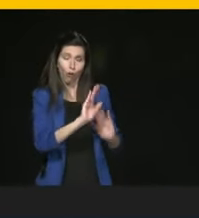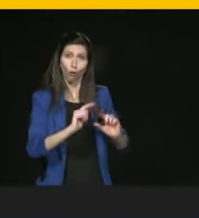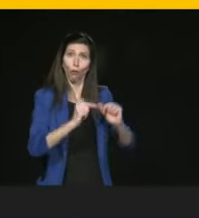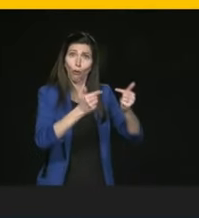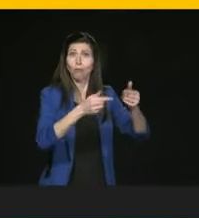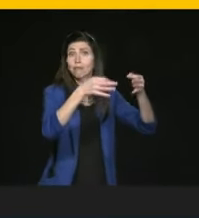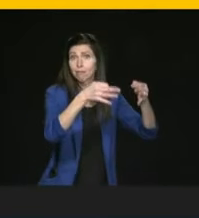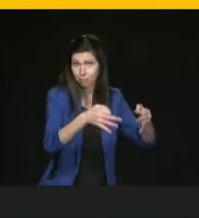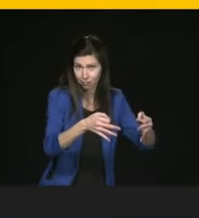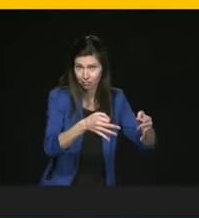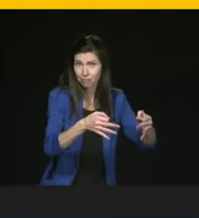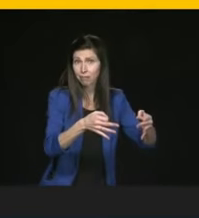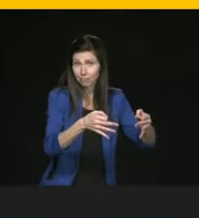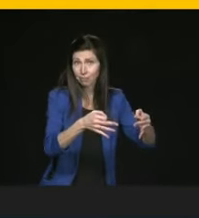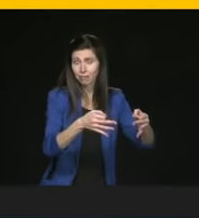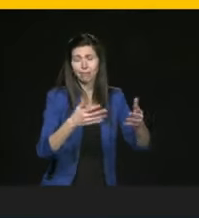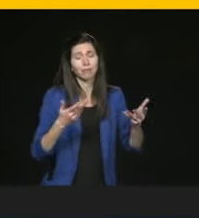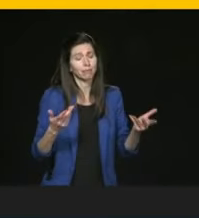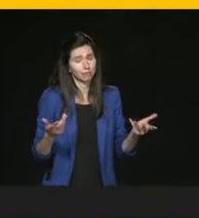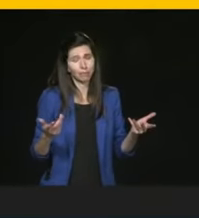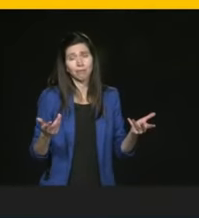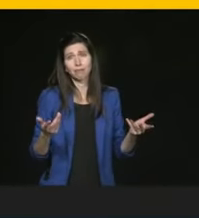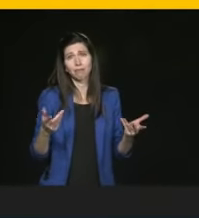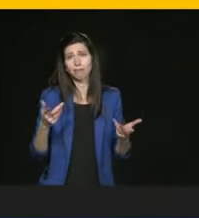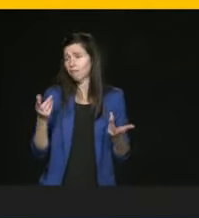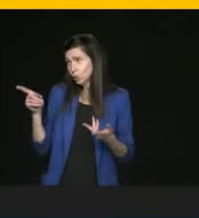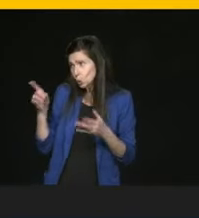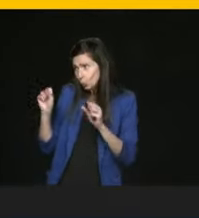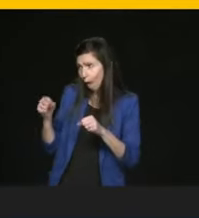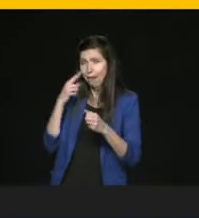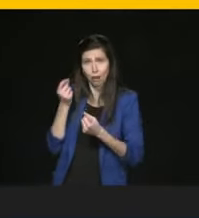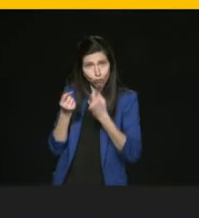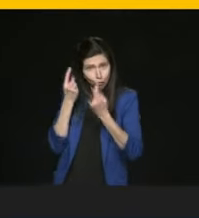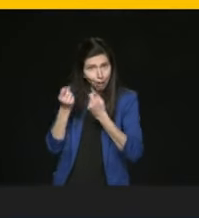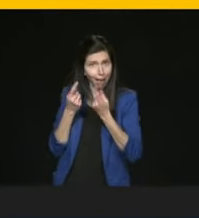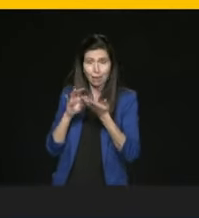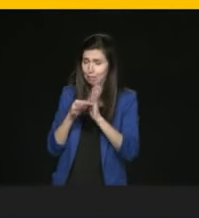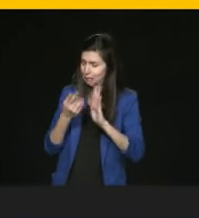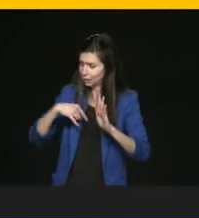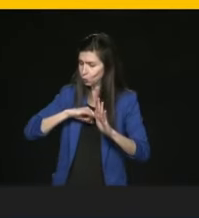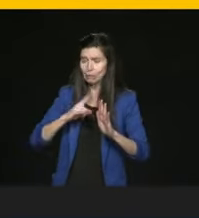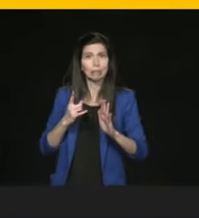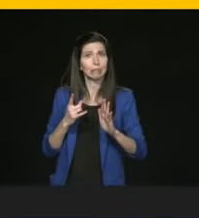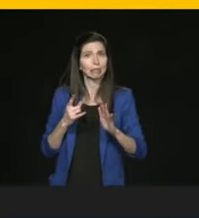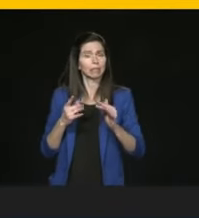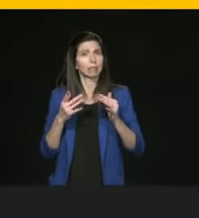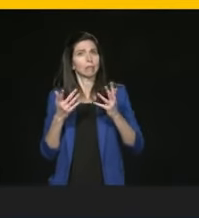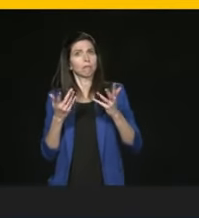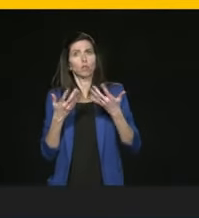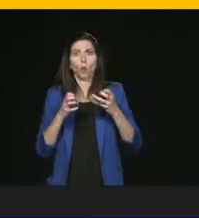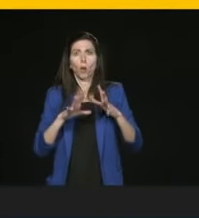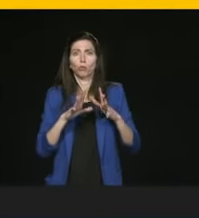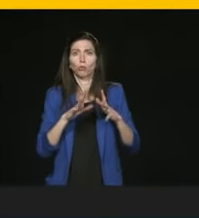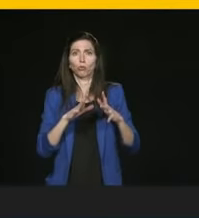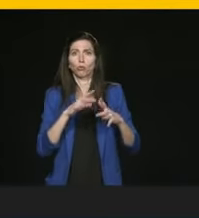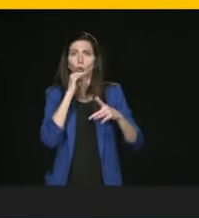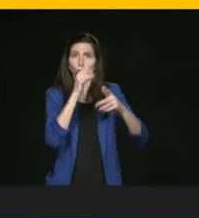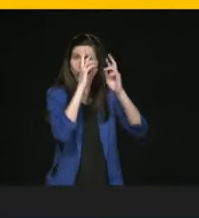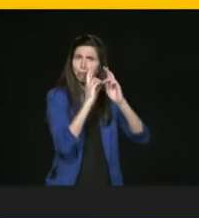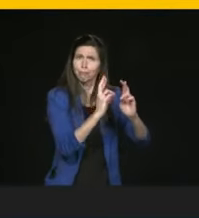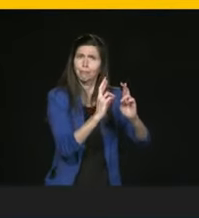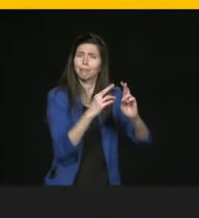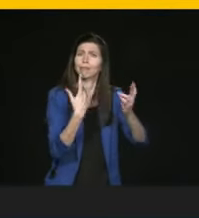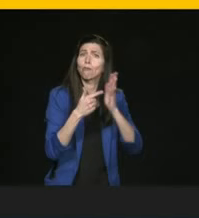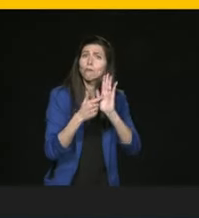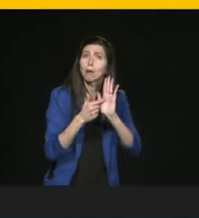around enacting new regulations under the Indian Act, which is a colonialist instrument that is decried far